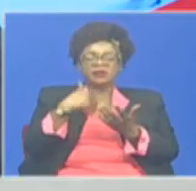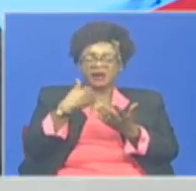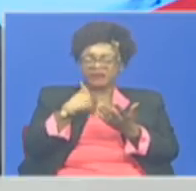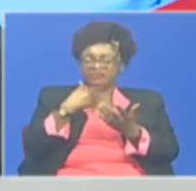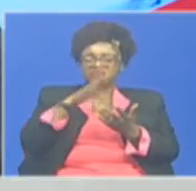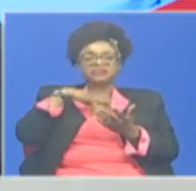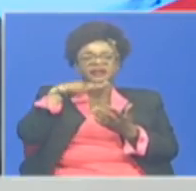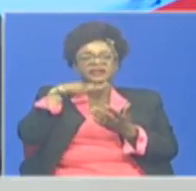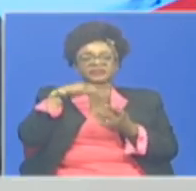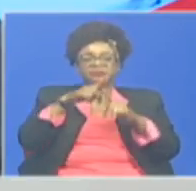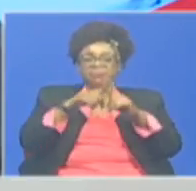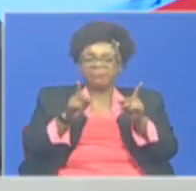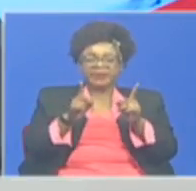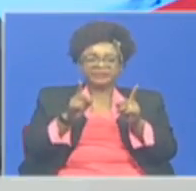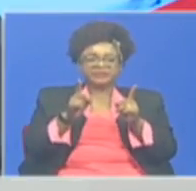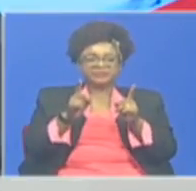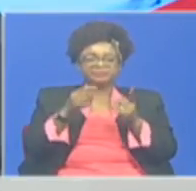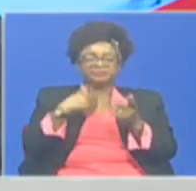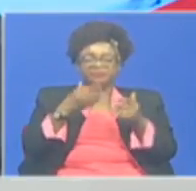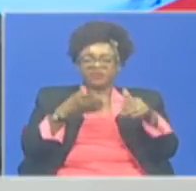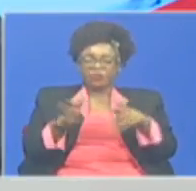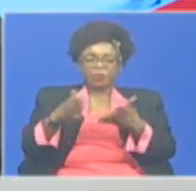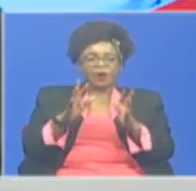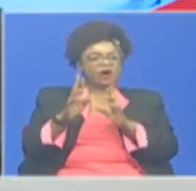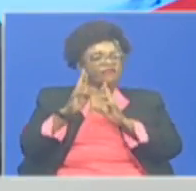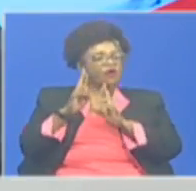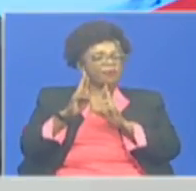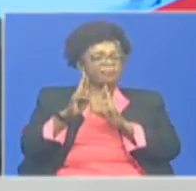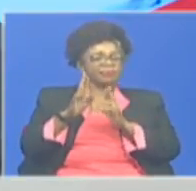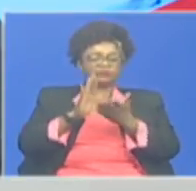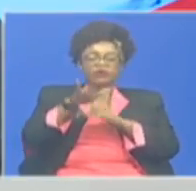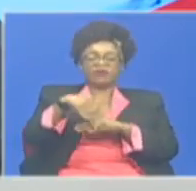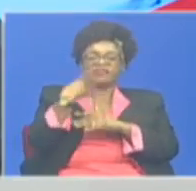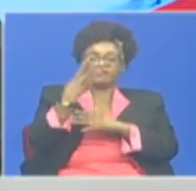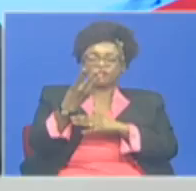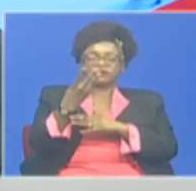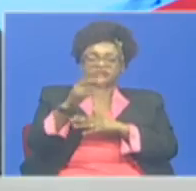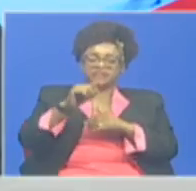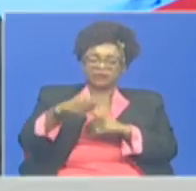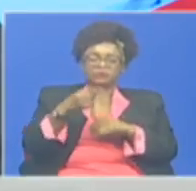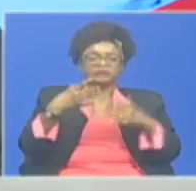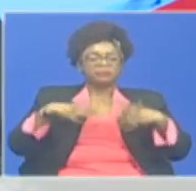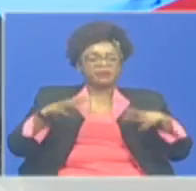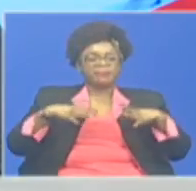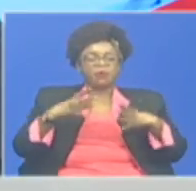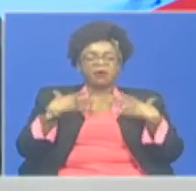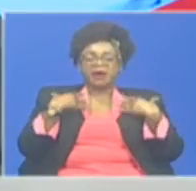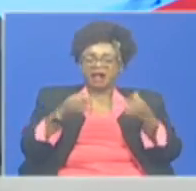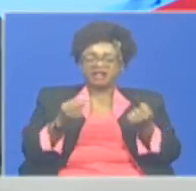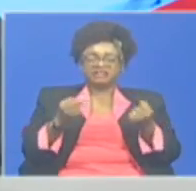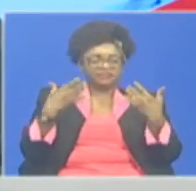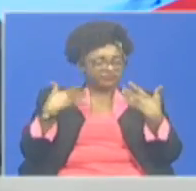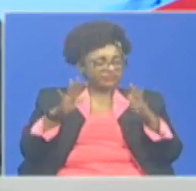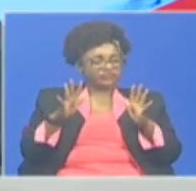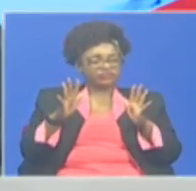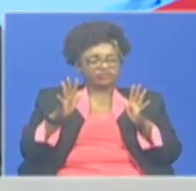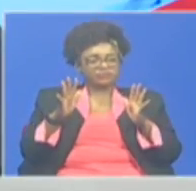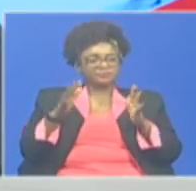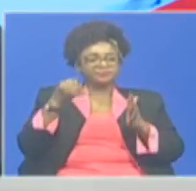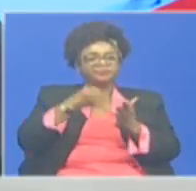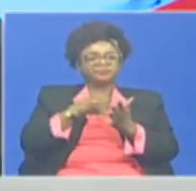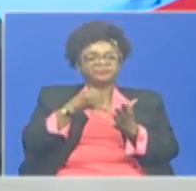despite the doom, there is a ray of hope, with over 400,000 people who have recovered across the globe,